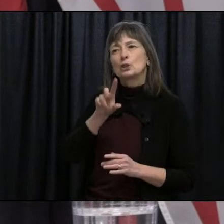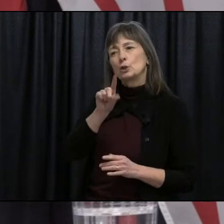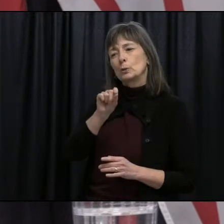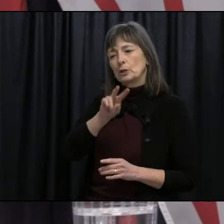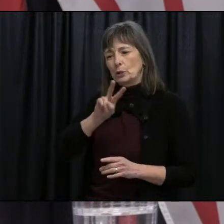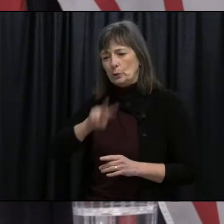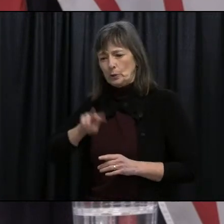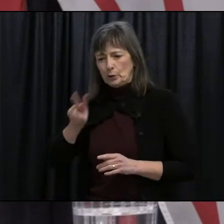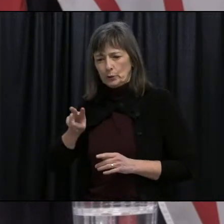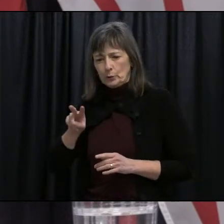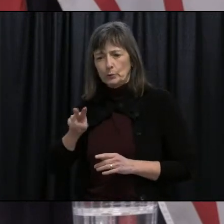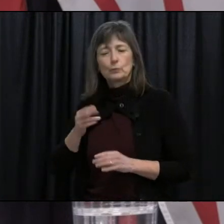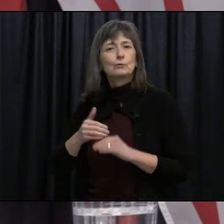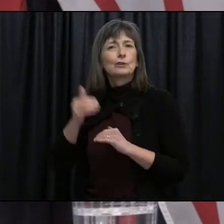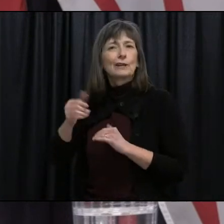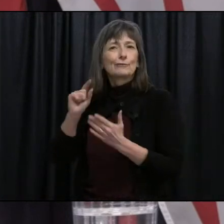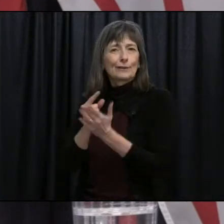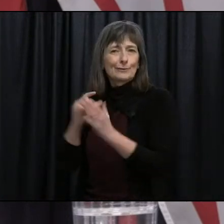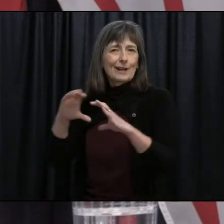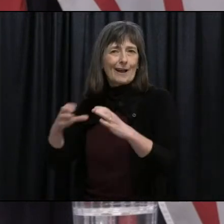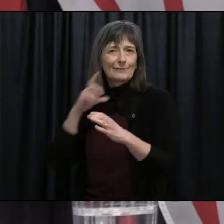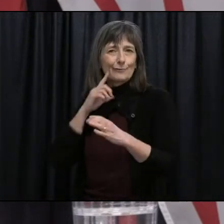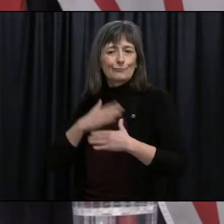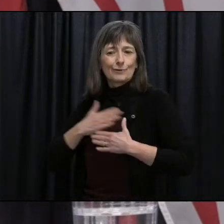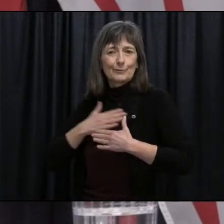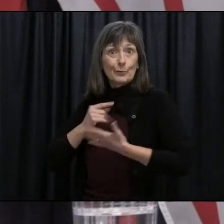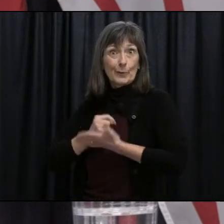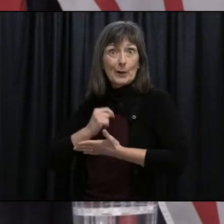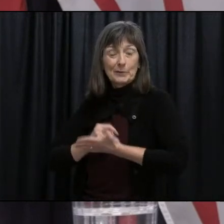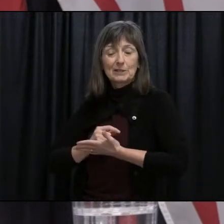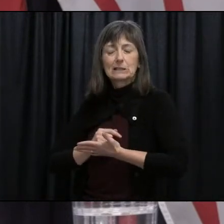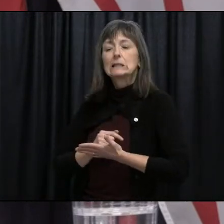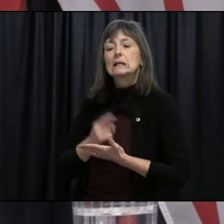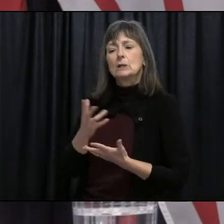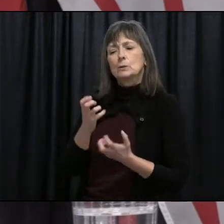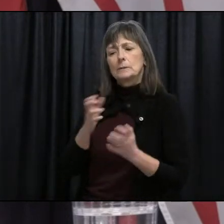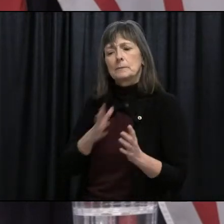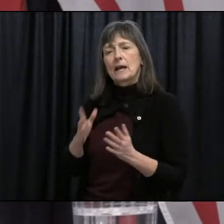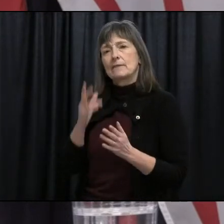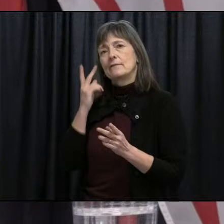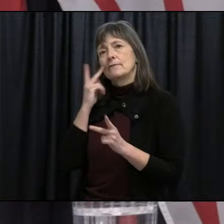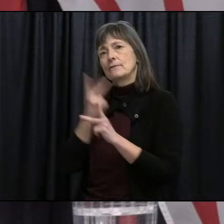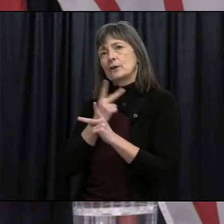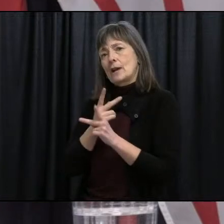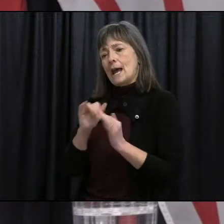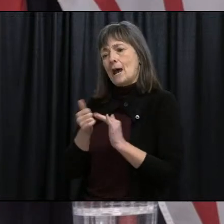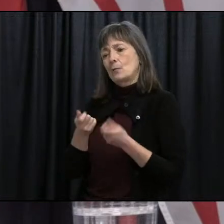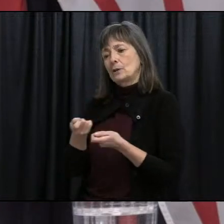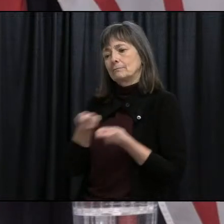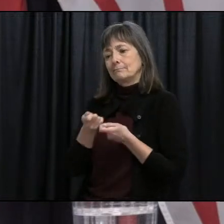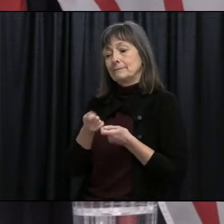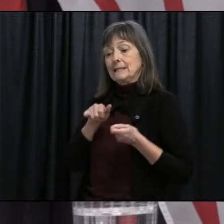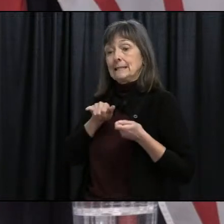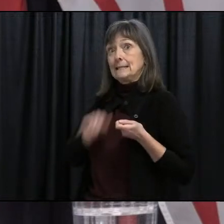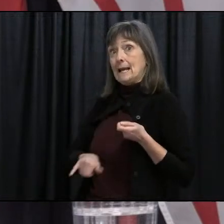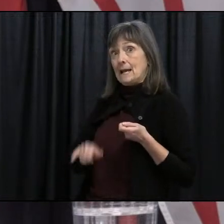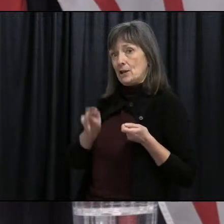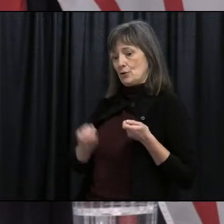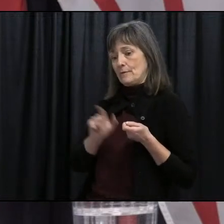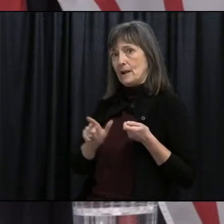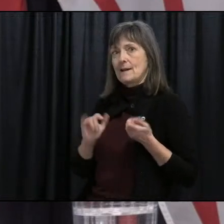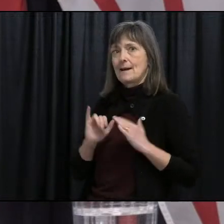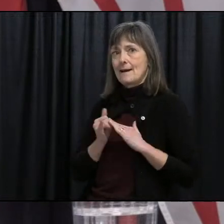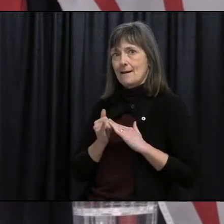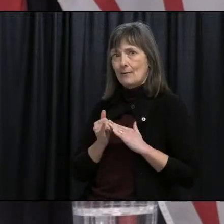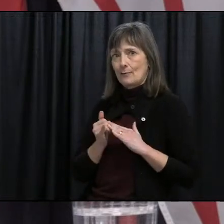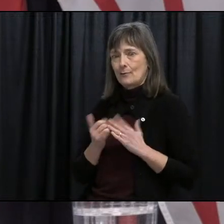first is the next class, and look at a recruitment and retention strategy for respiratory therapists as we move